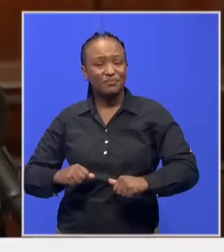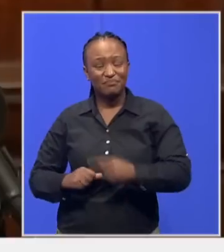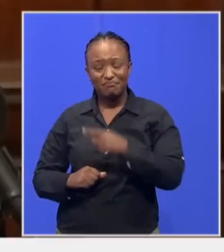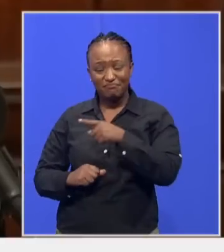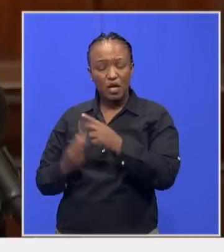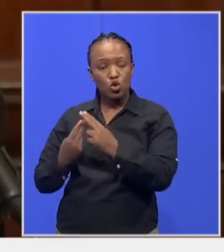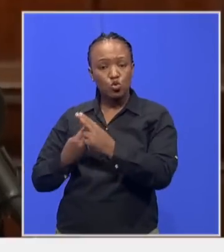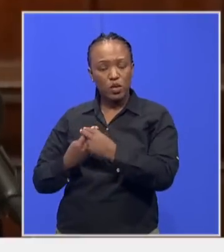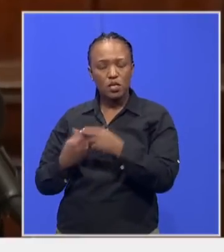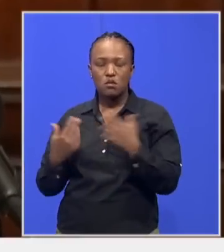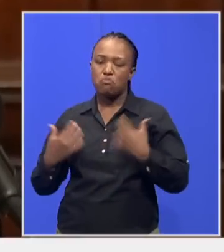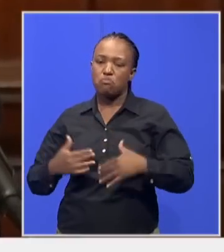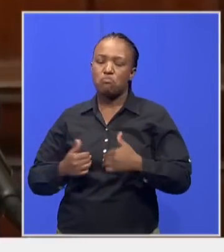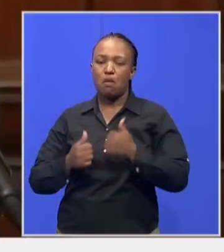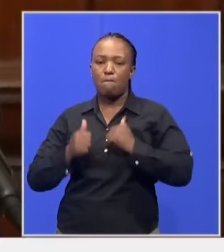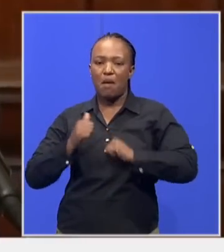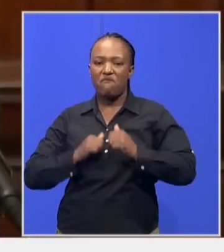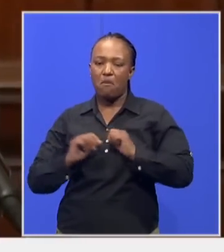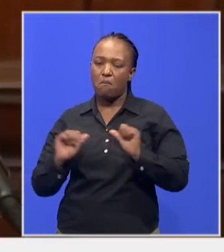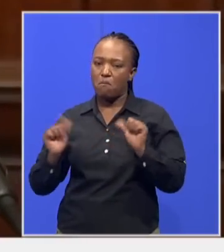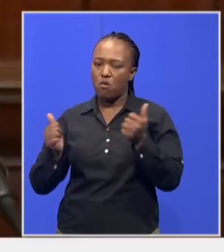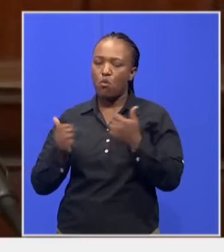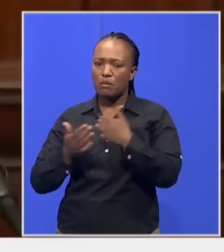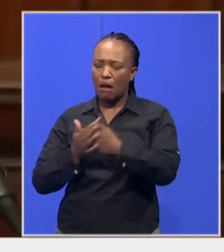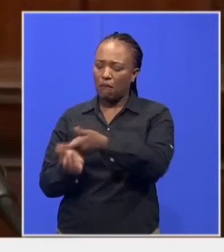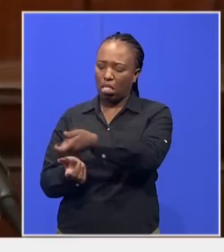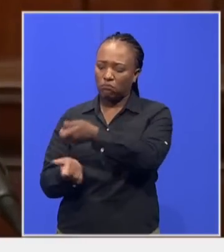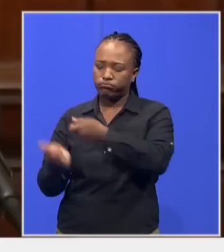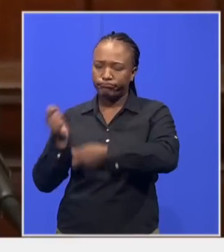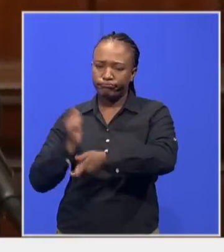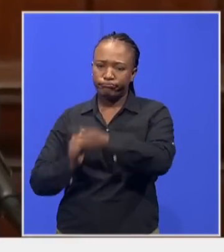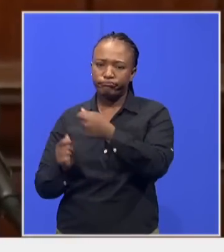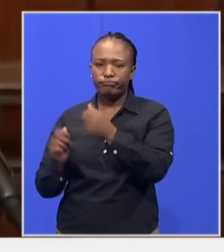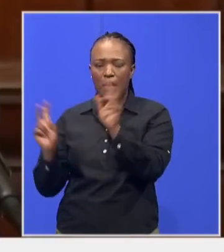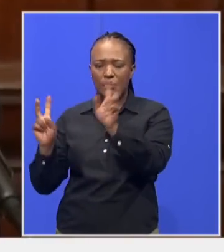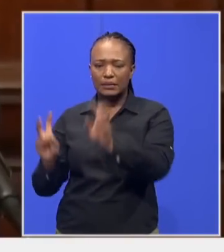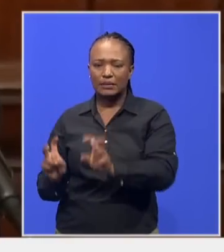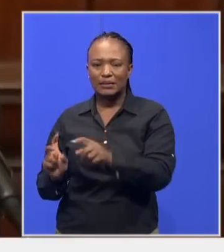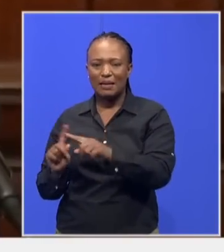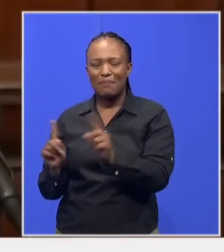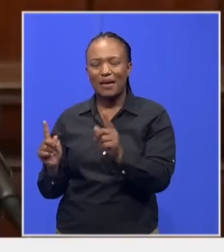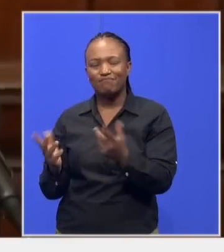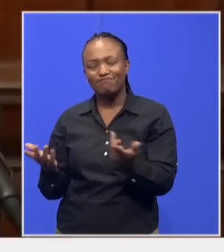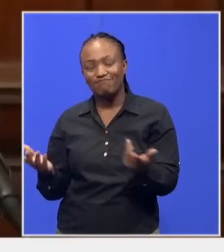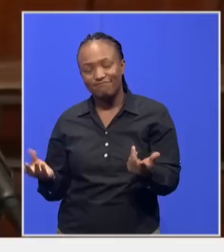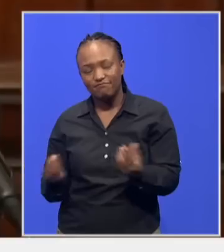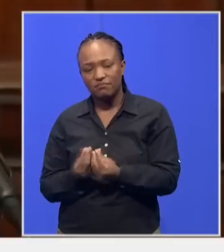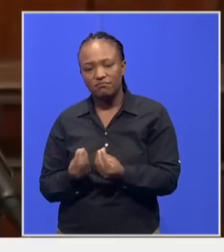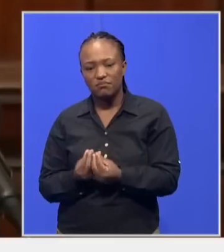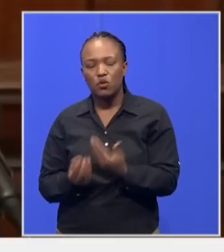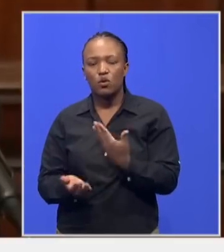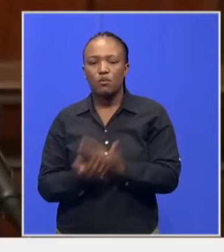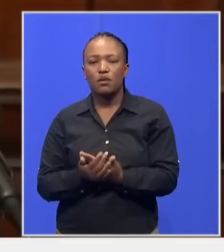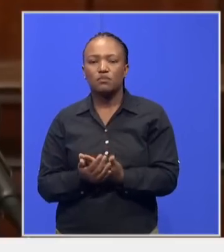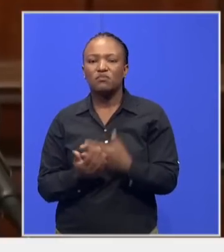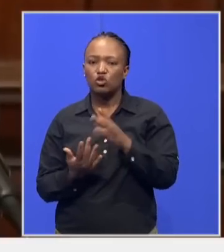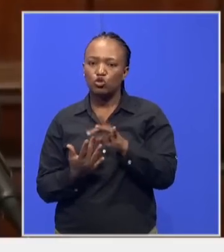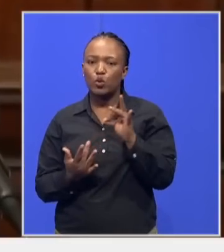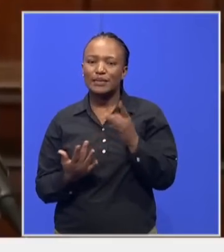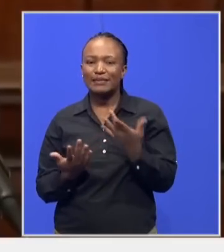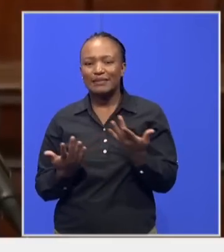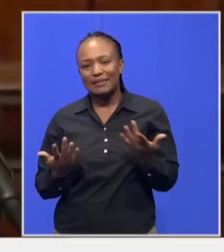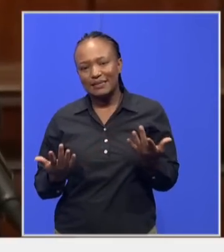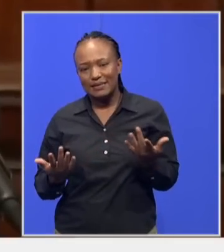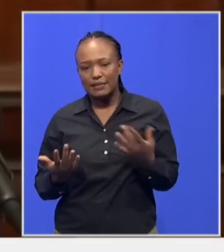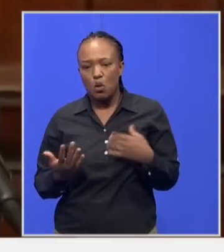performing. We can still extract a lot of value out of Camden, but it's something that we have chosen not to